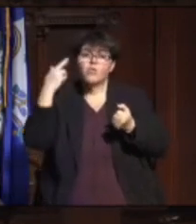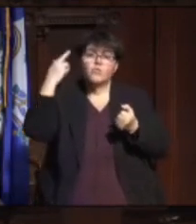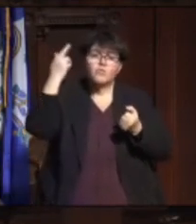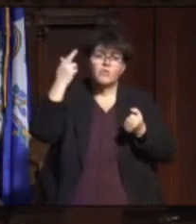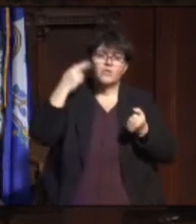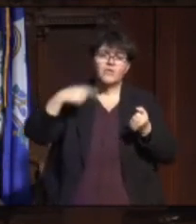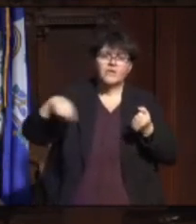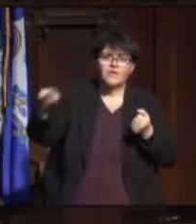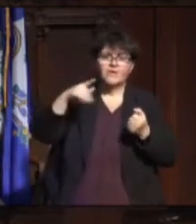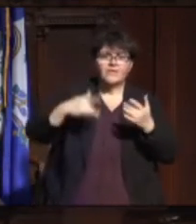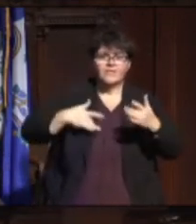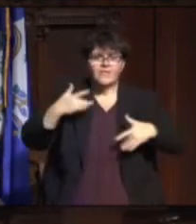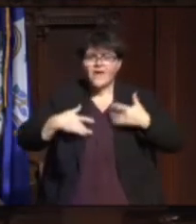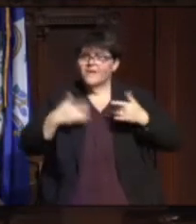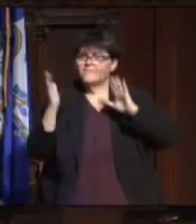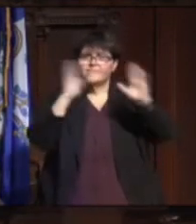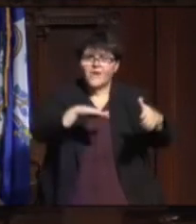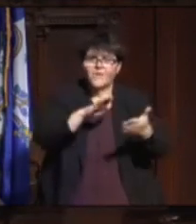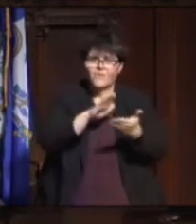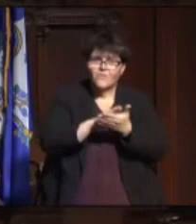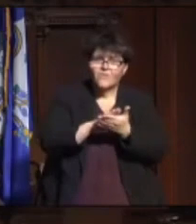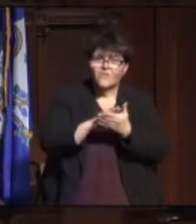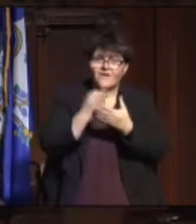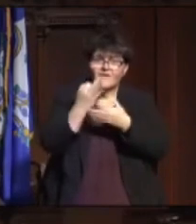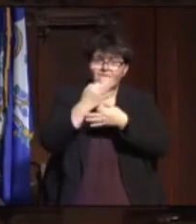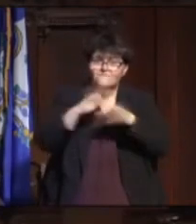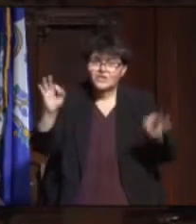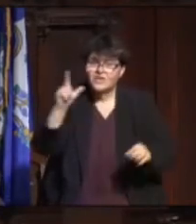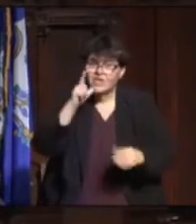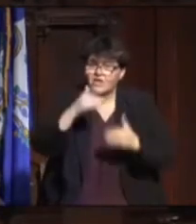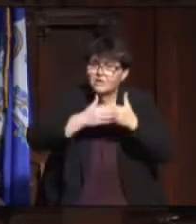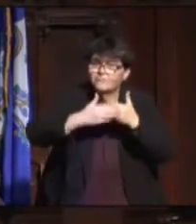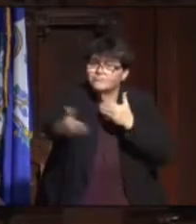Universal free lunch for the rest of this academic year.